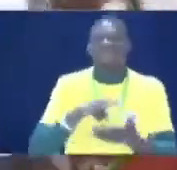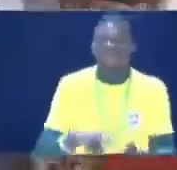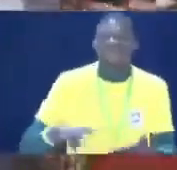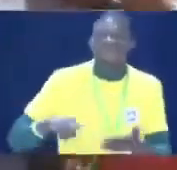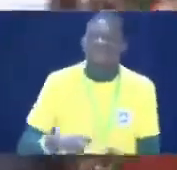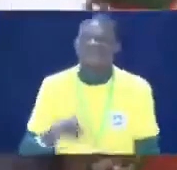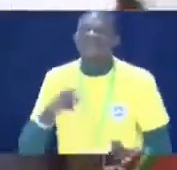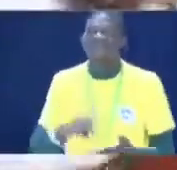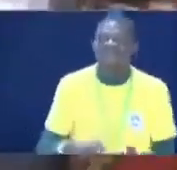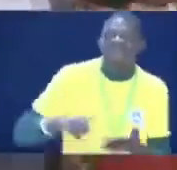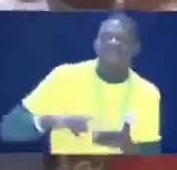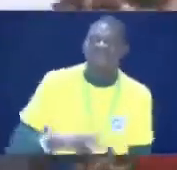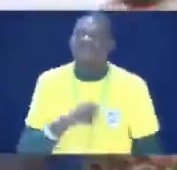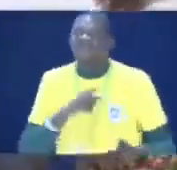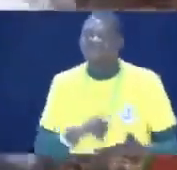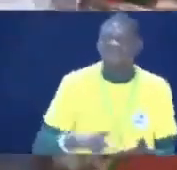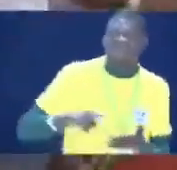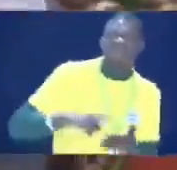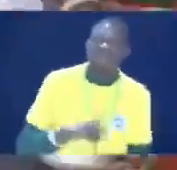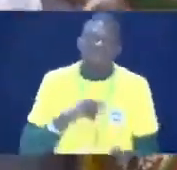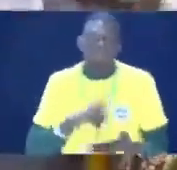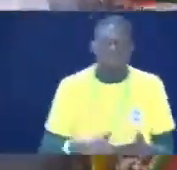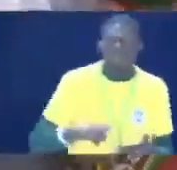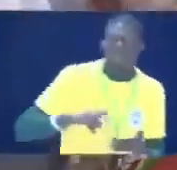No, no, can we Jesus no